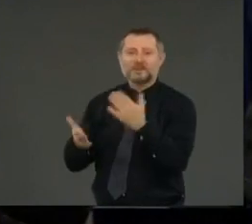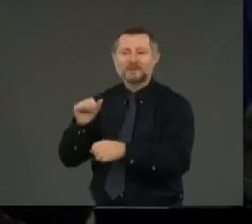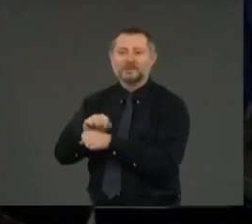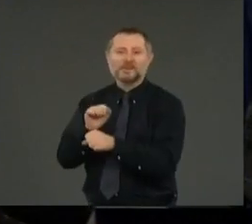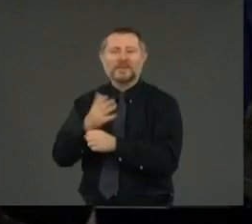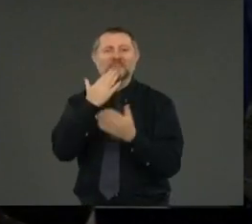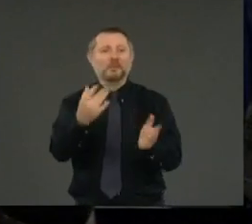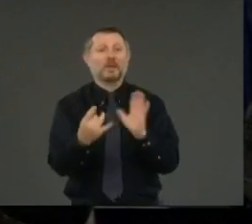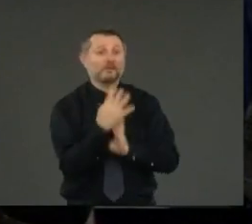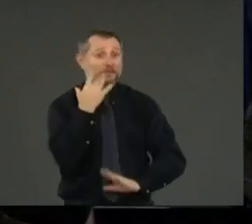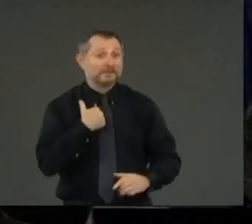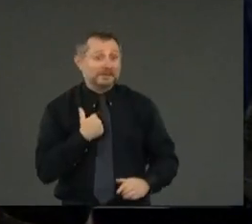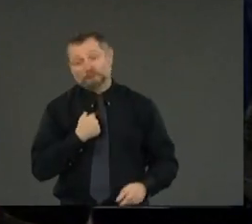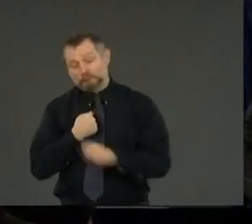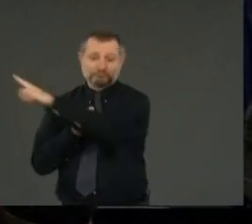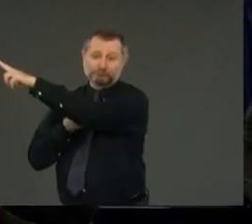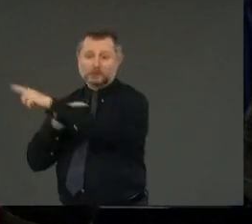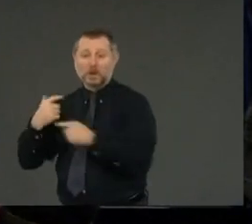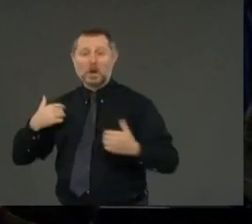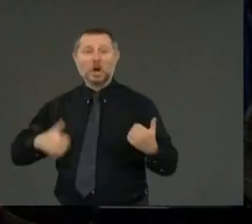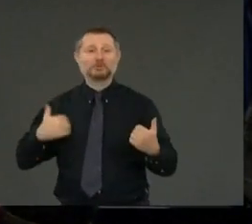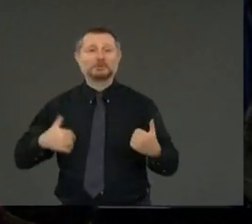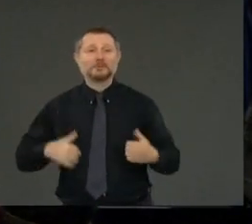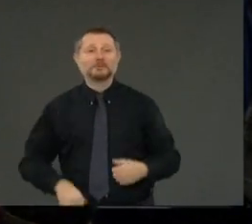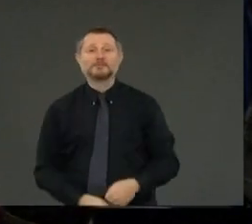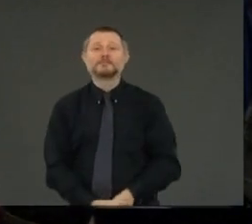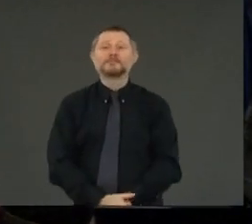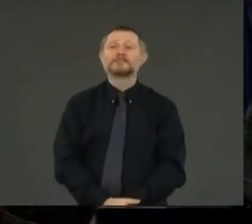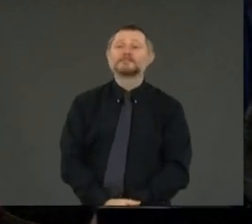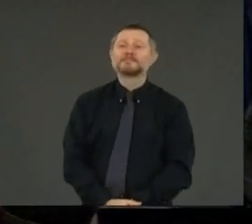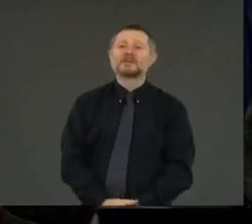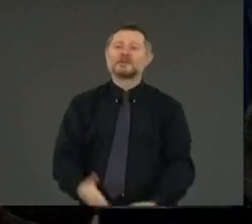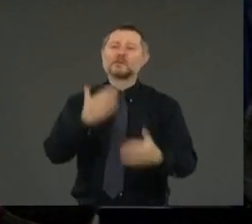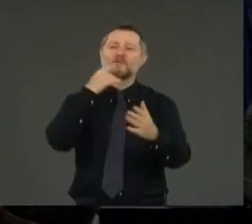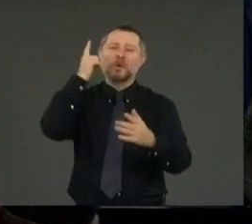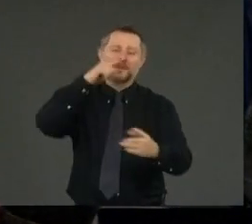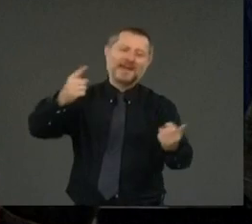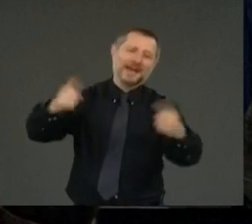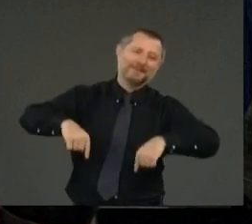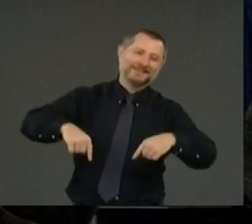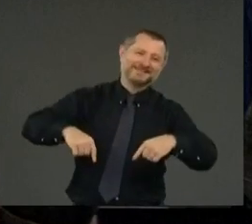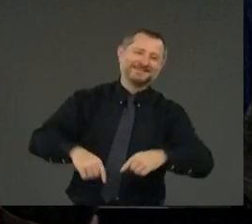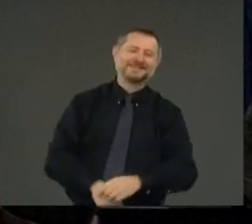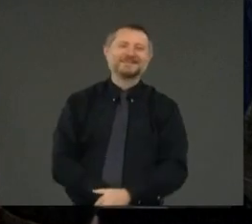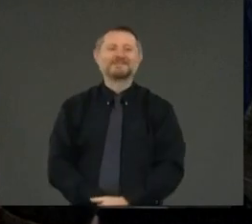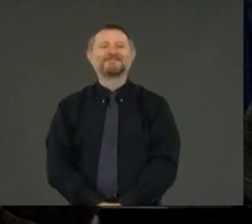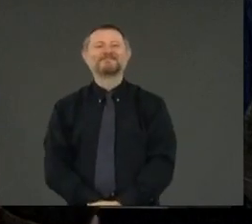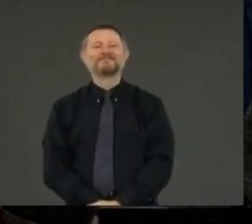Thank you for being here.